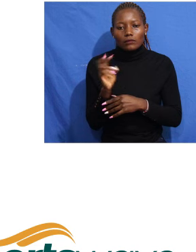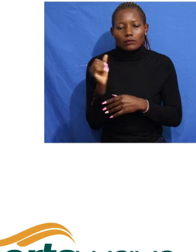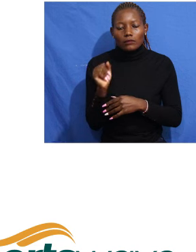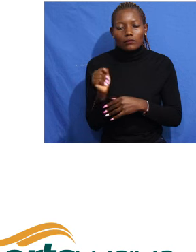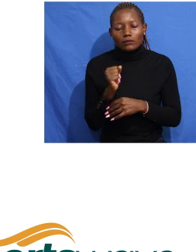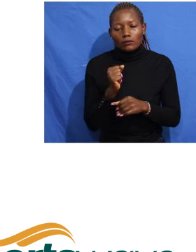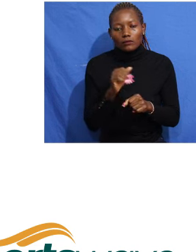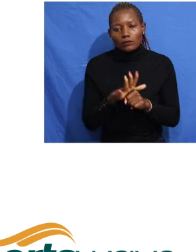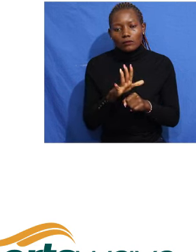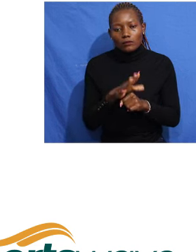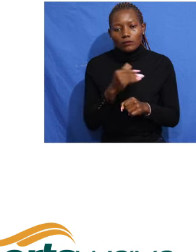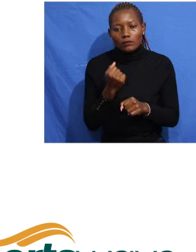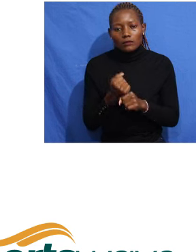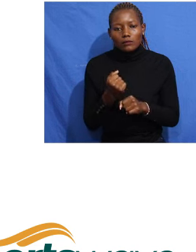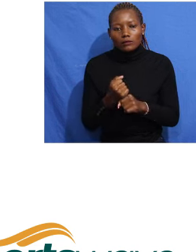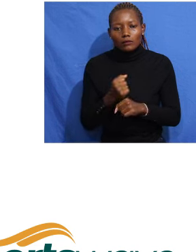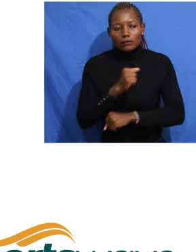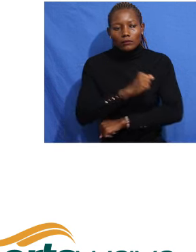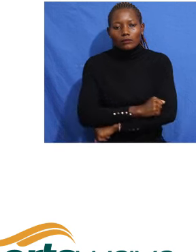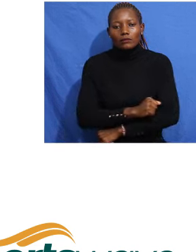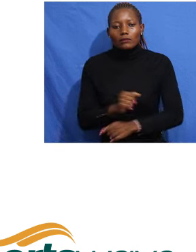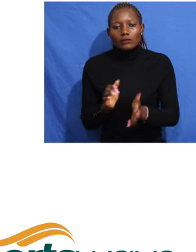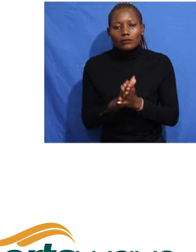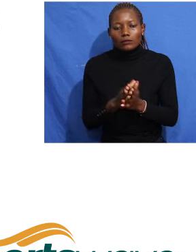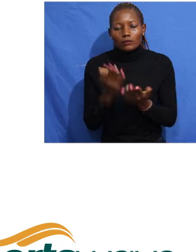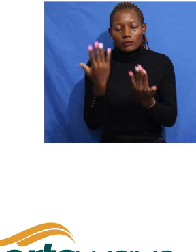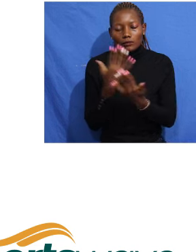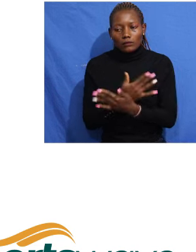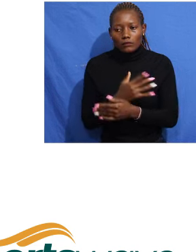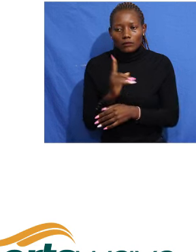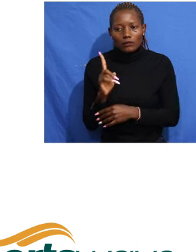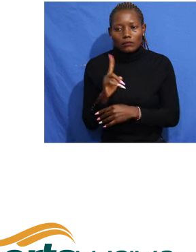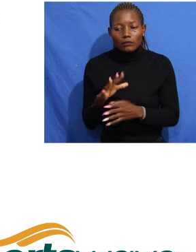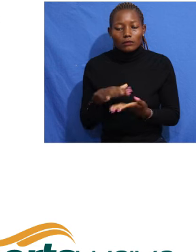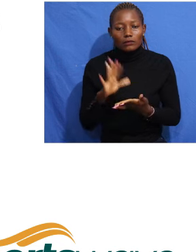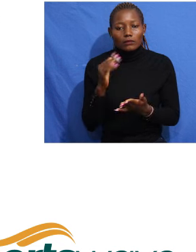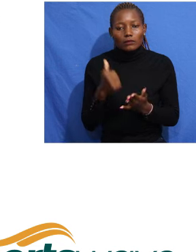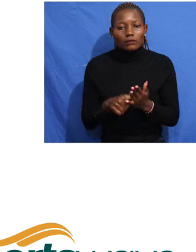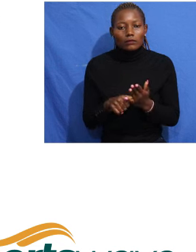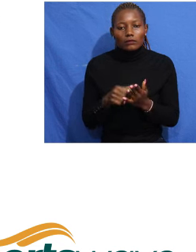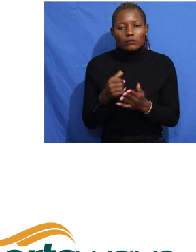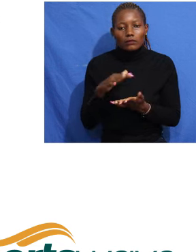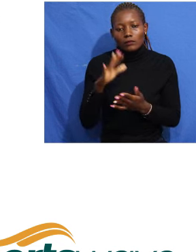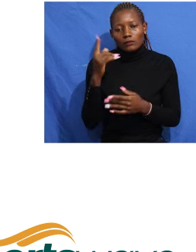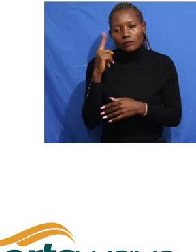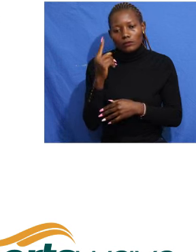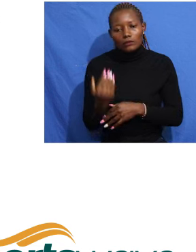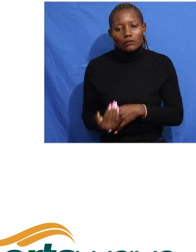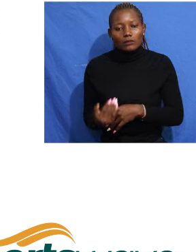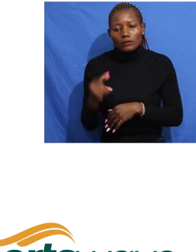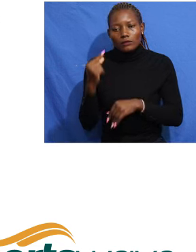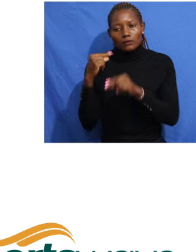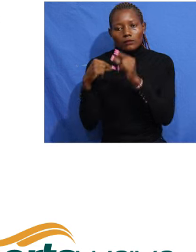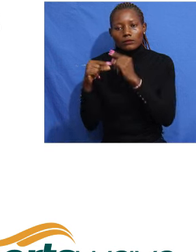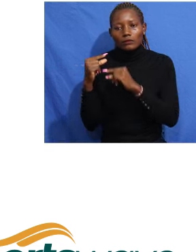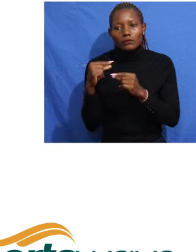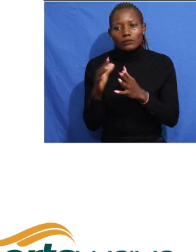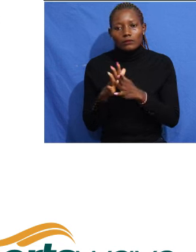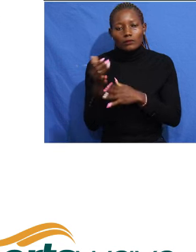schoolwork, work at night. And this is getting big problem especially for younger generation, smartphone